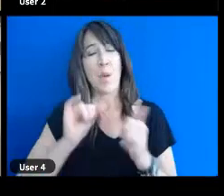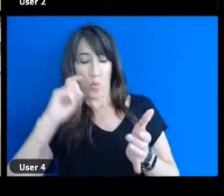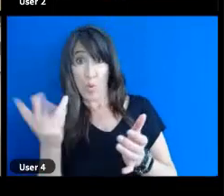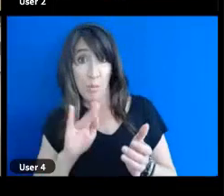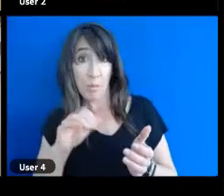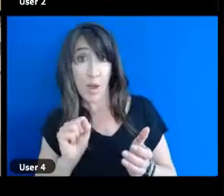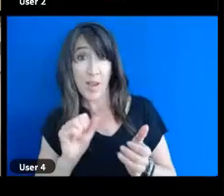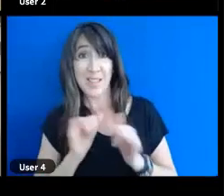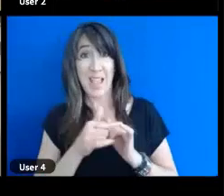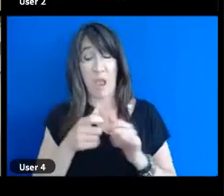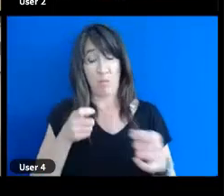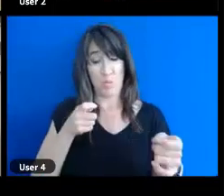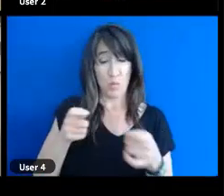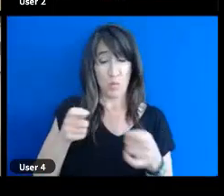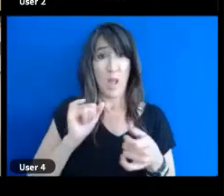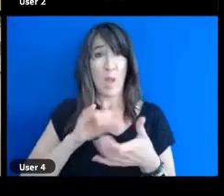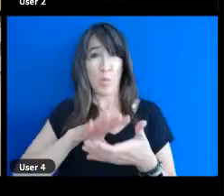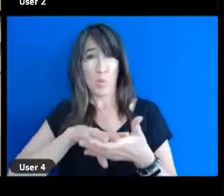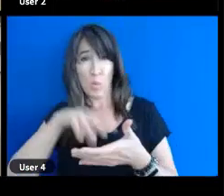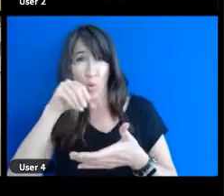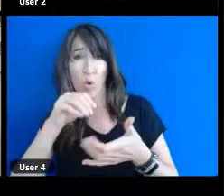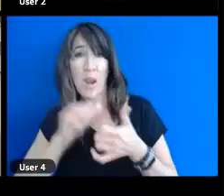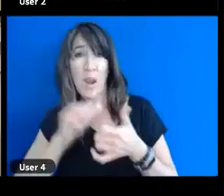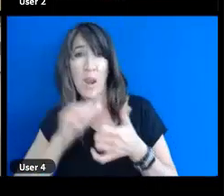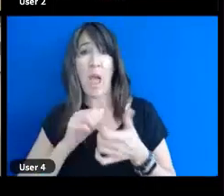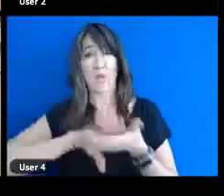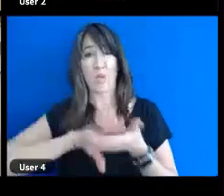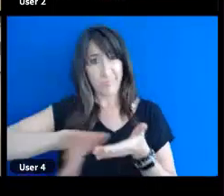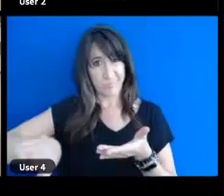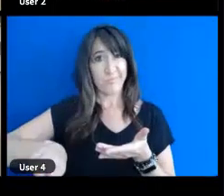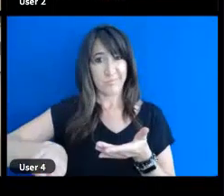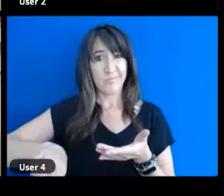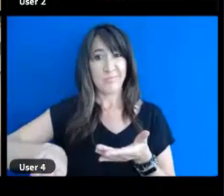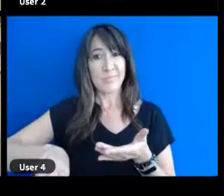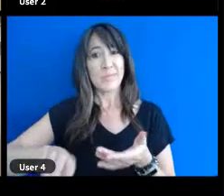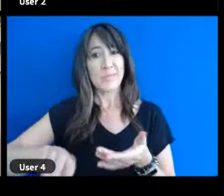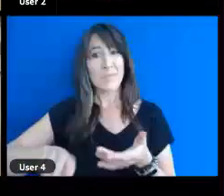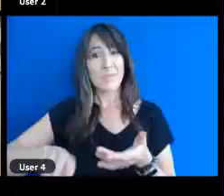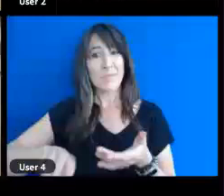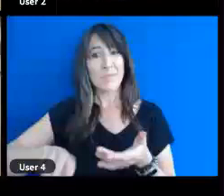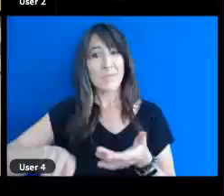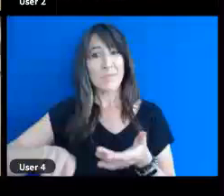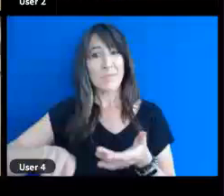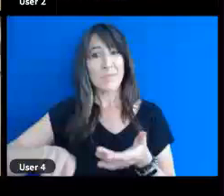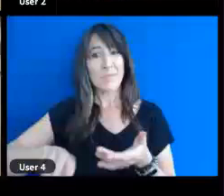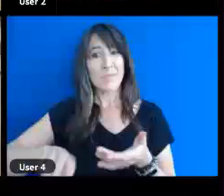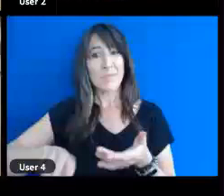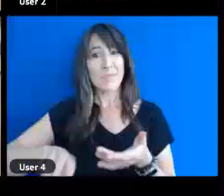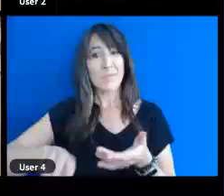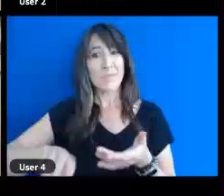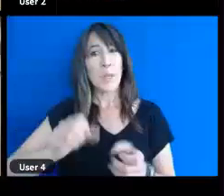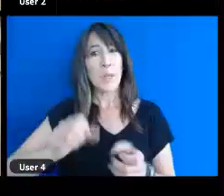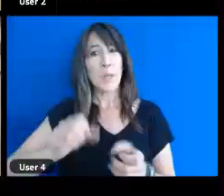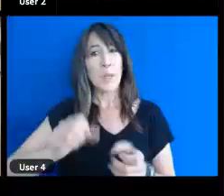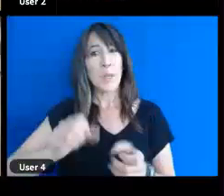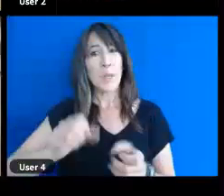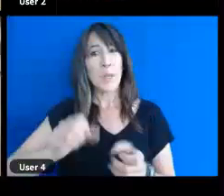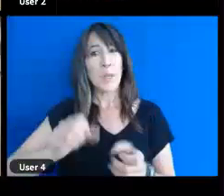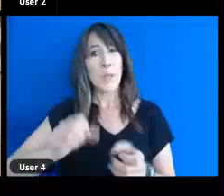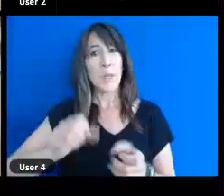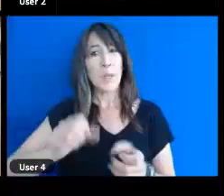to recognize that bias in order to mitigate it. And so there's